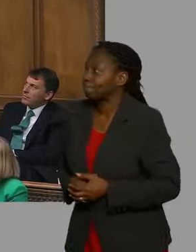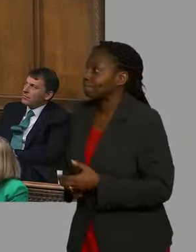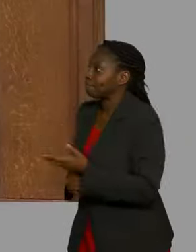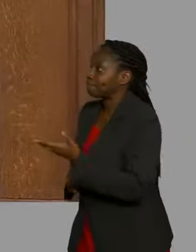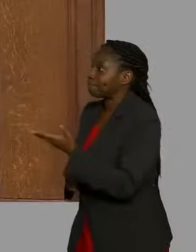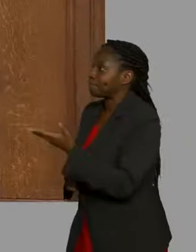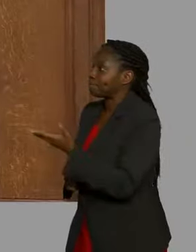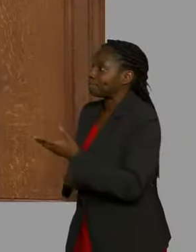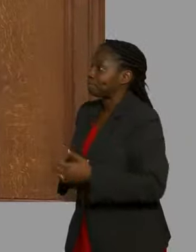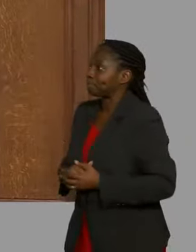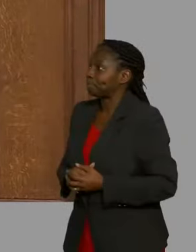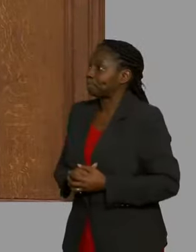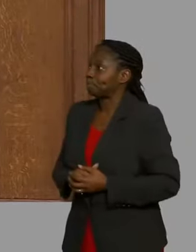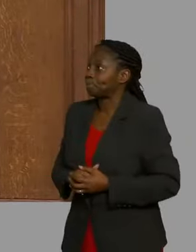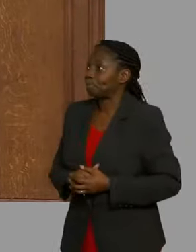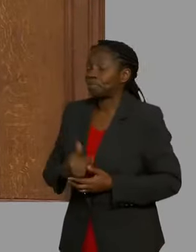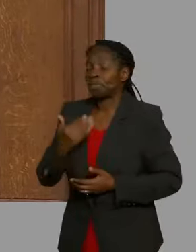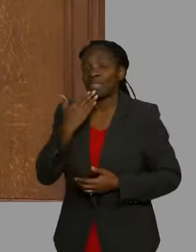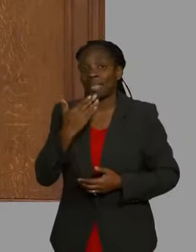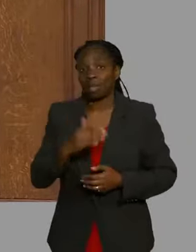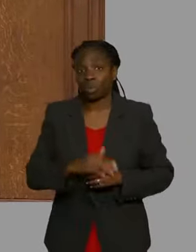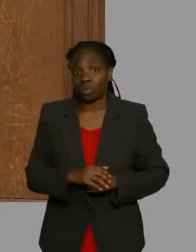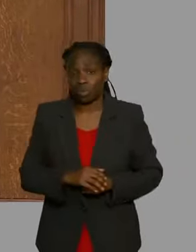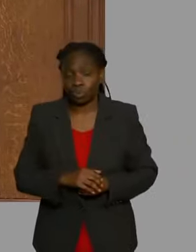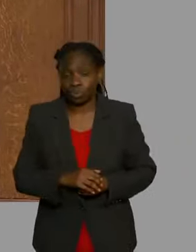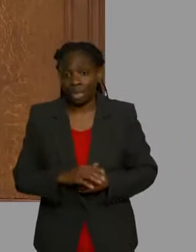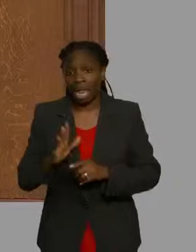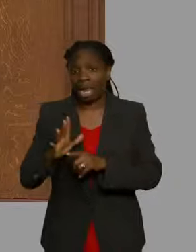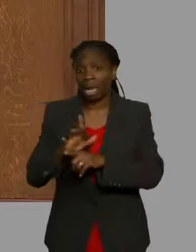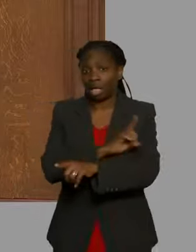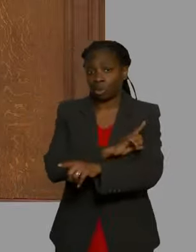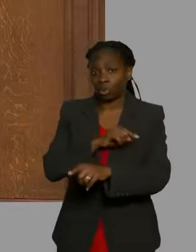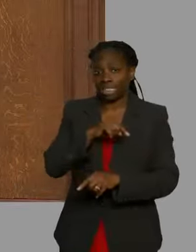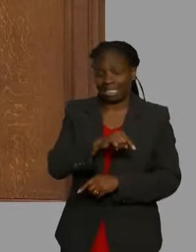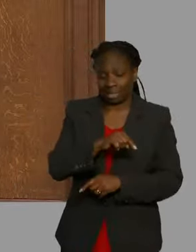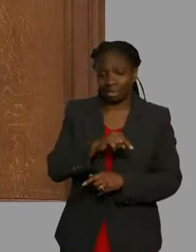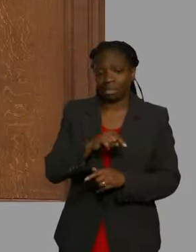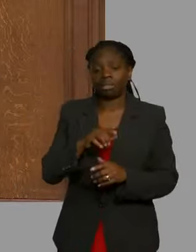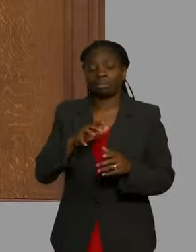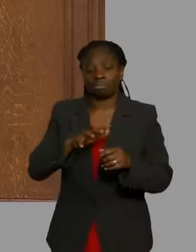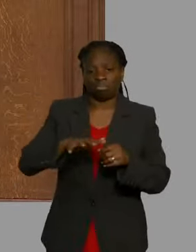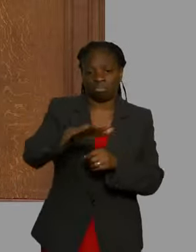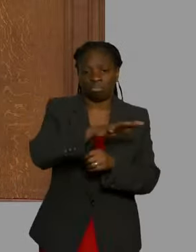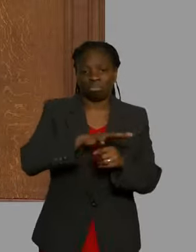of Windsor and Maidenhead announced plans to hike council tax by an unprecedented